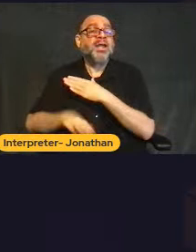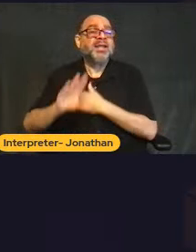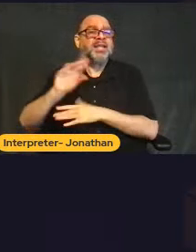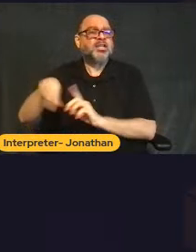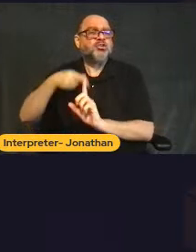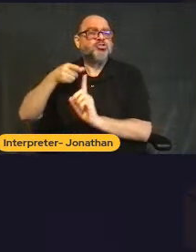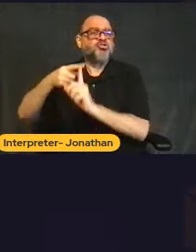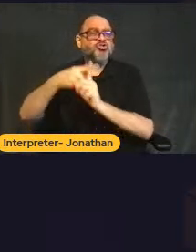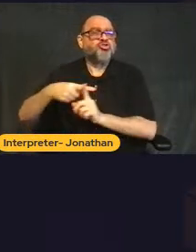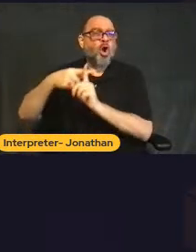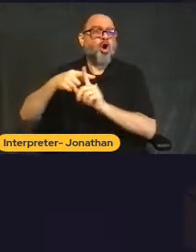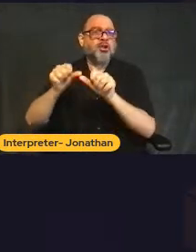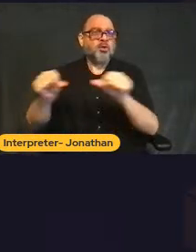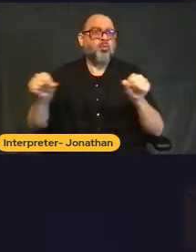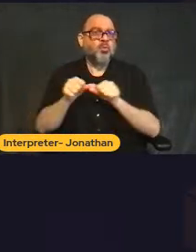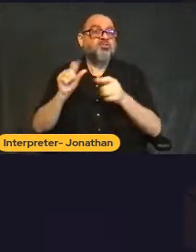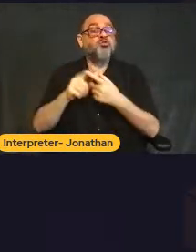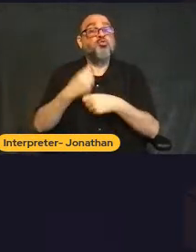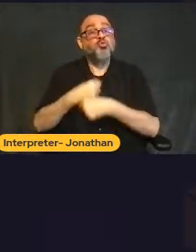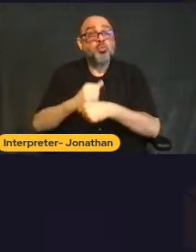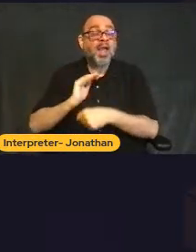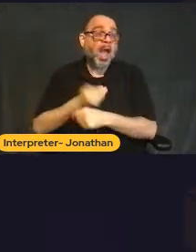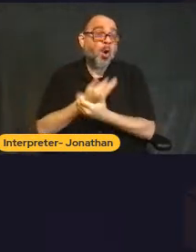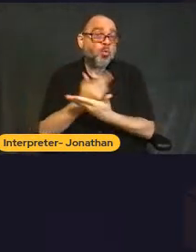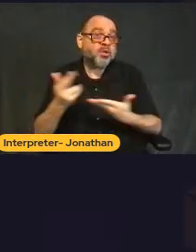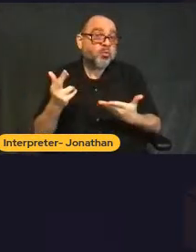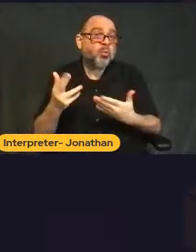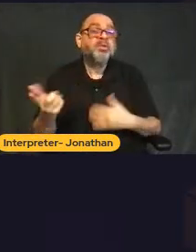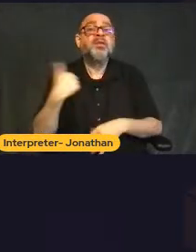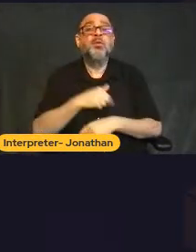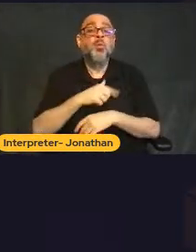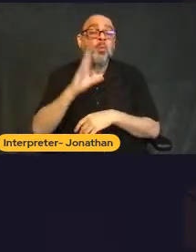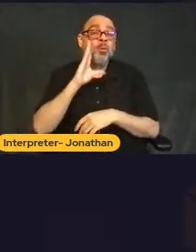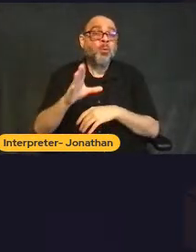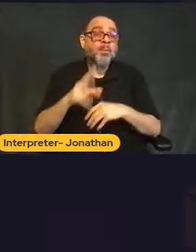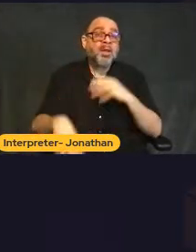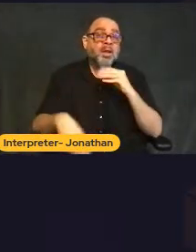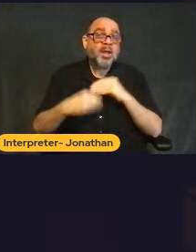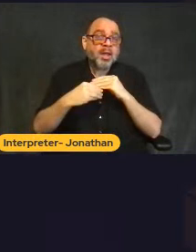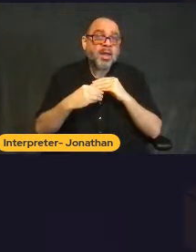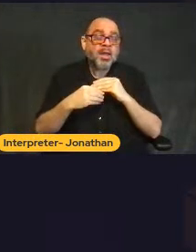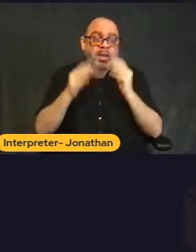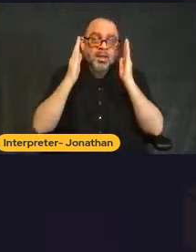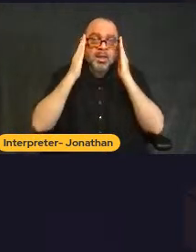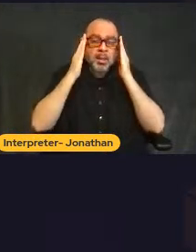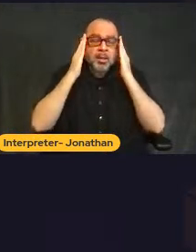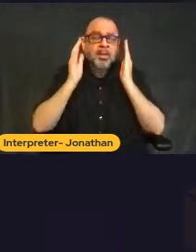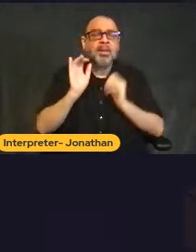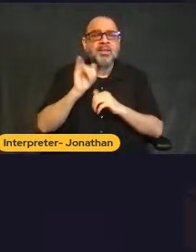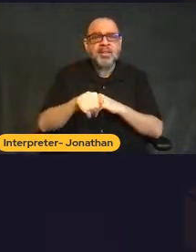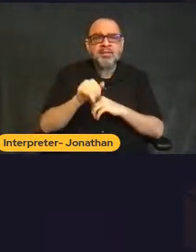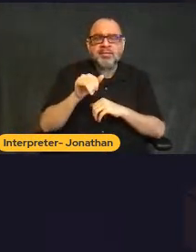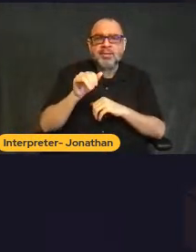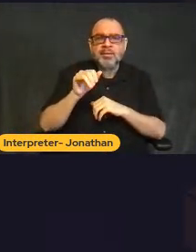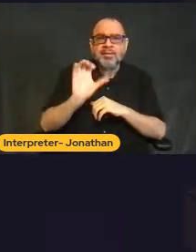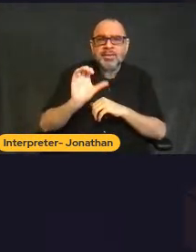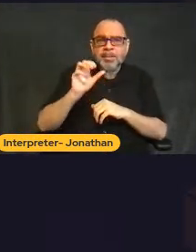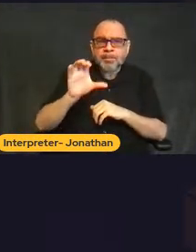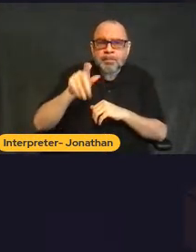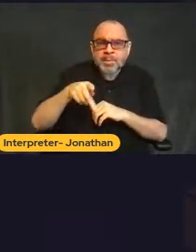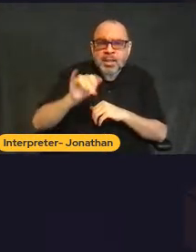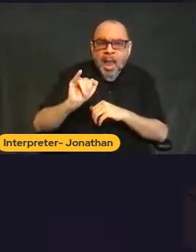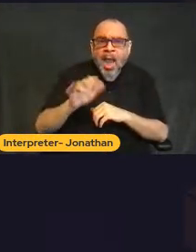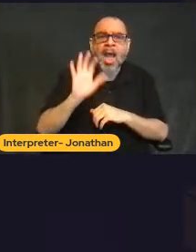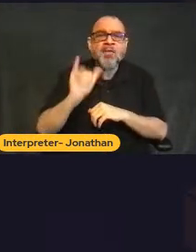our resources. We will be adding API Gateway REST API that will enable